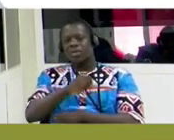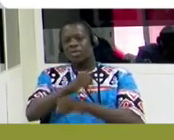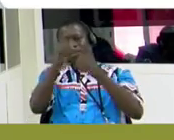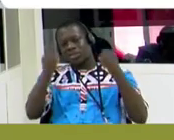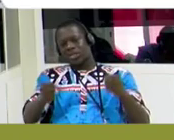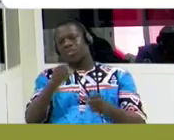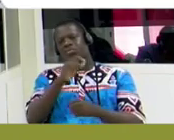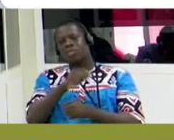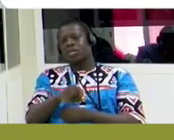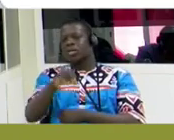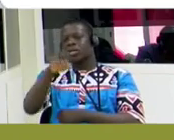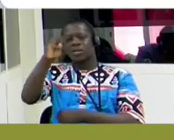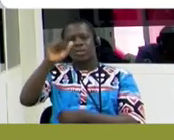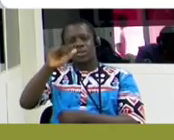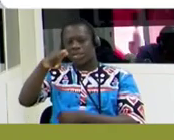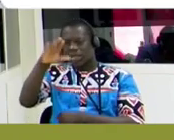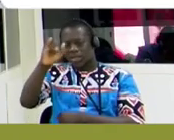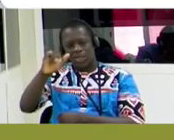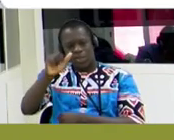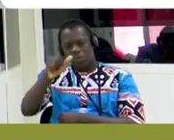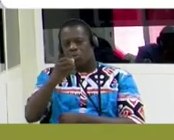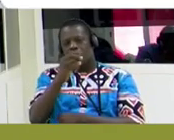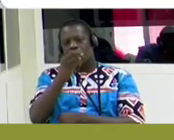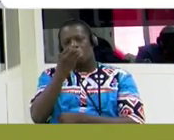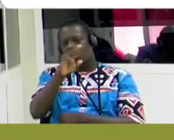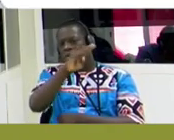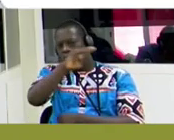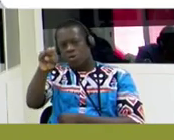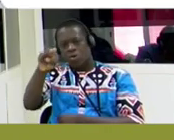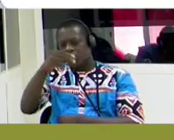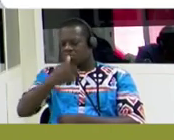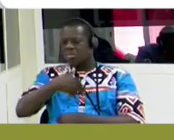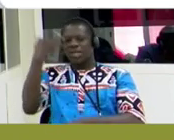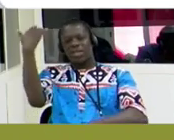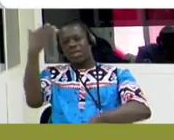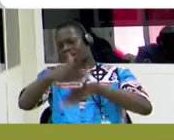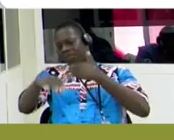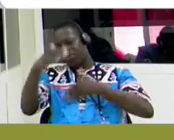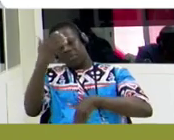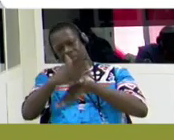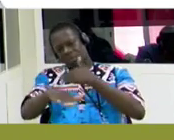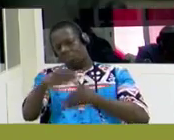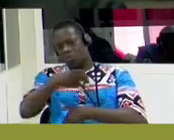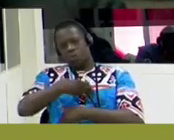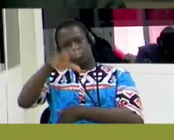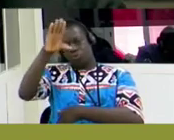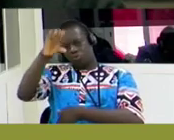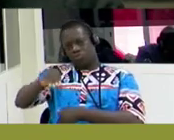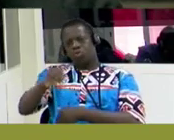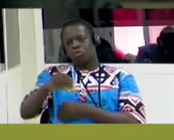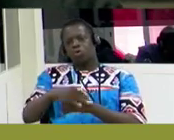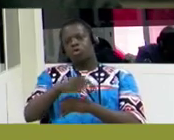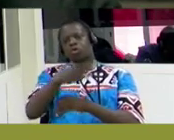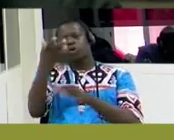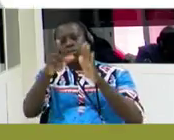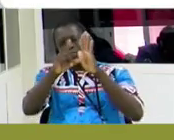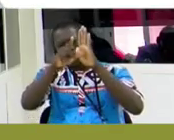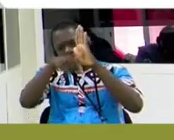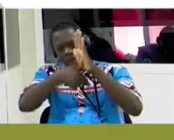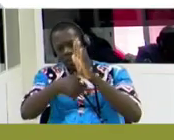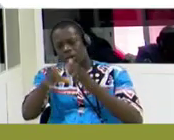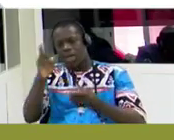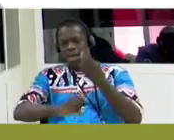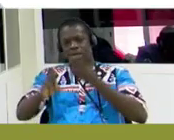Sanyang said, "Negative, never. I have never wanted to." For some seconds, he will say that, "Do the same